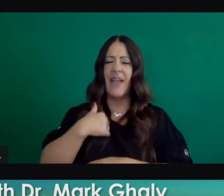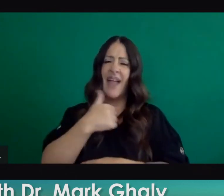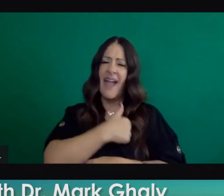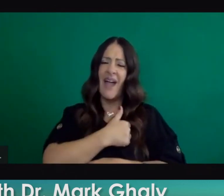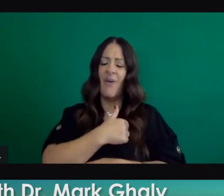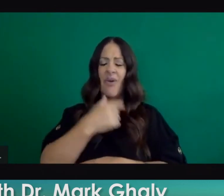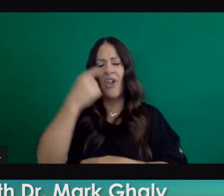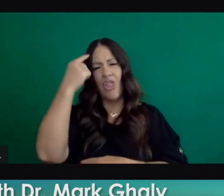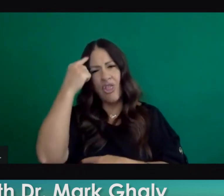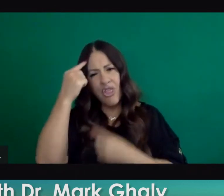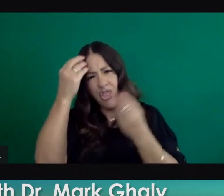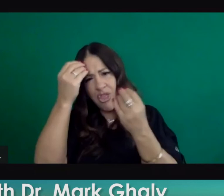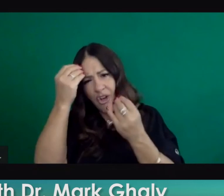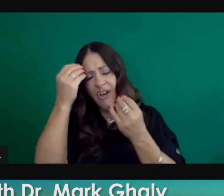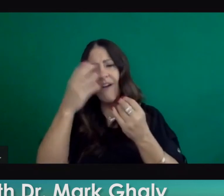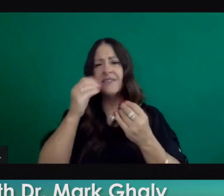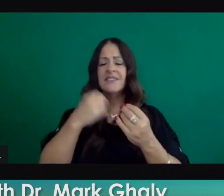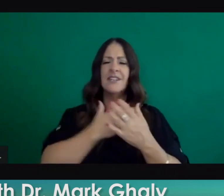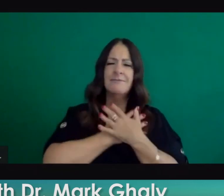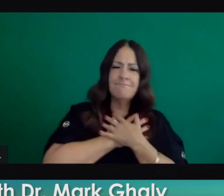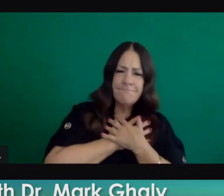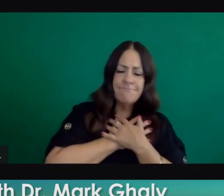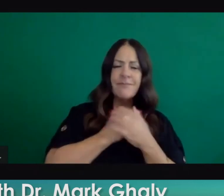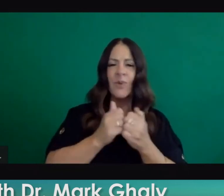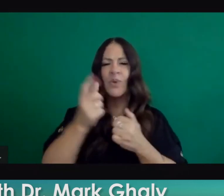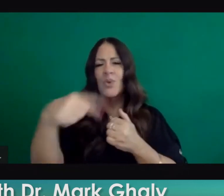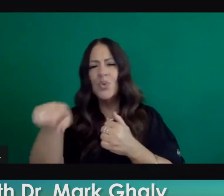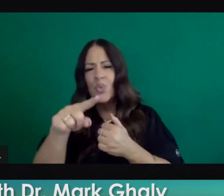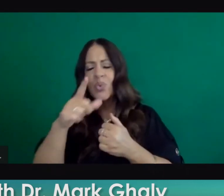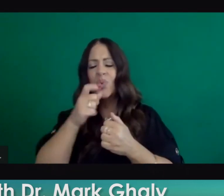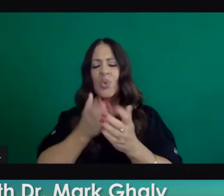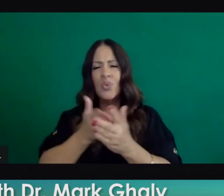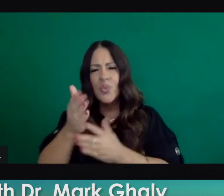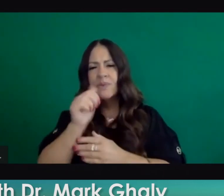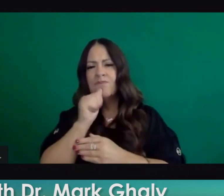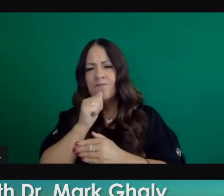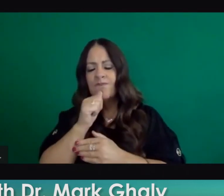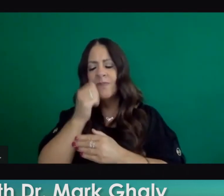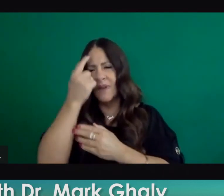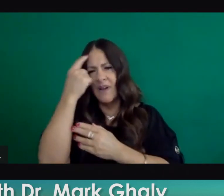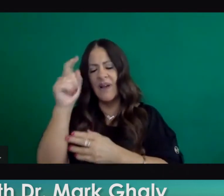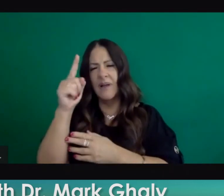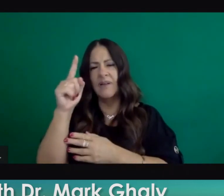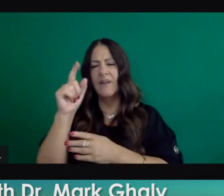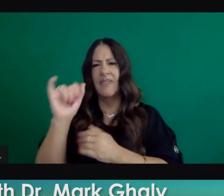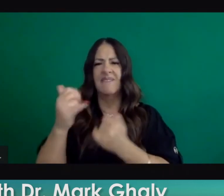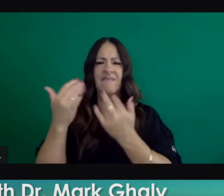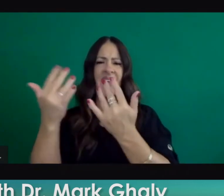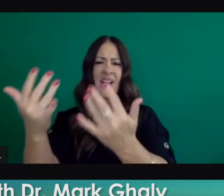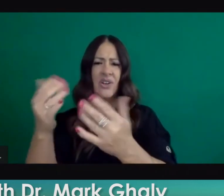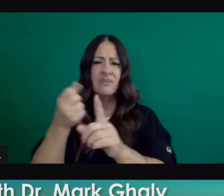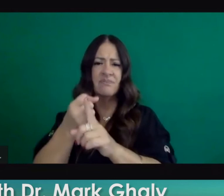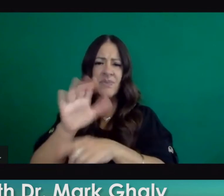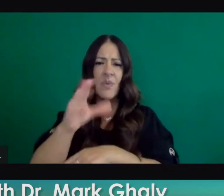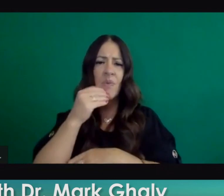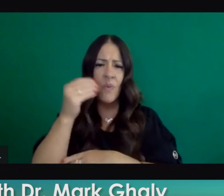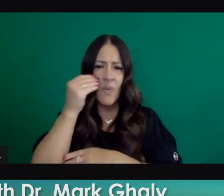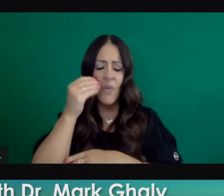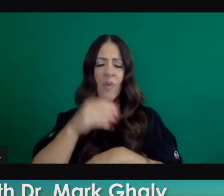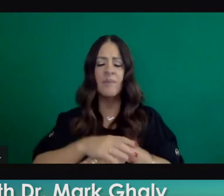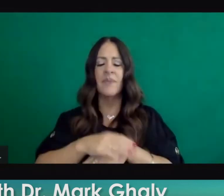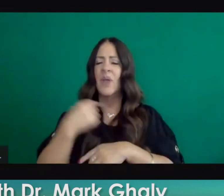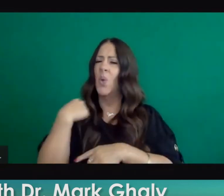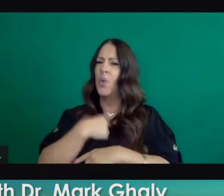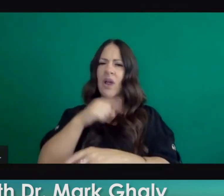are with a number of the communities facing the impacts of wildfires, and our commitment to work with counties